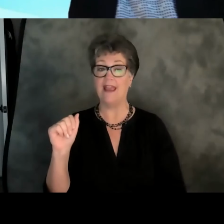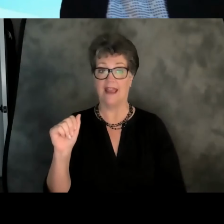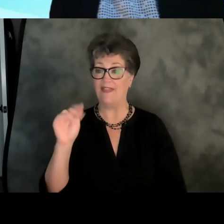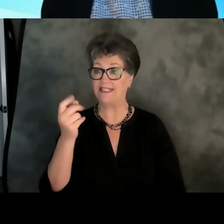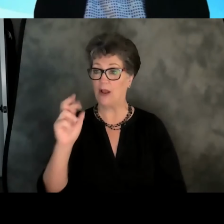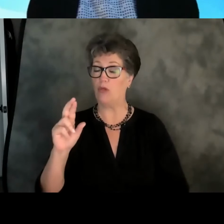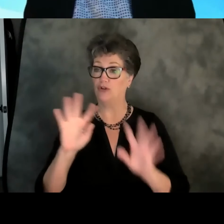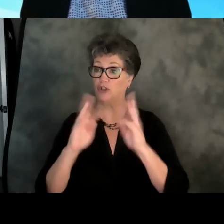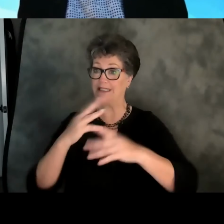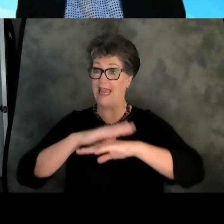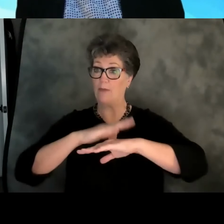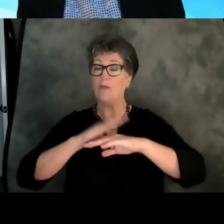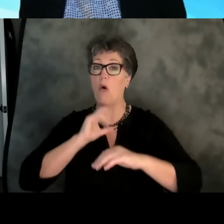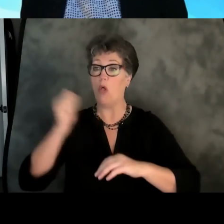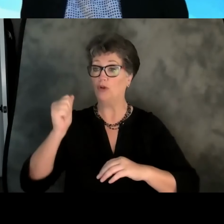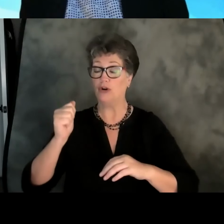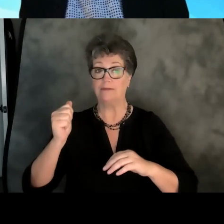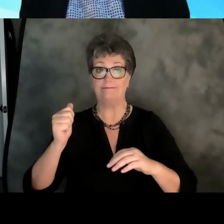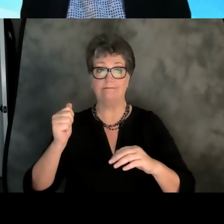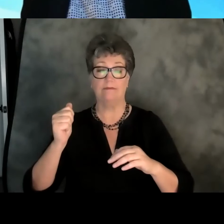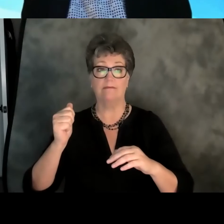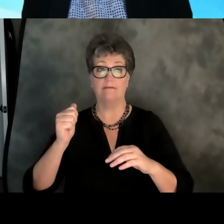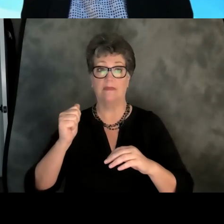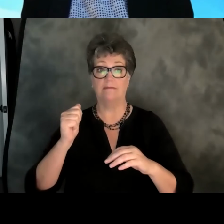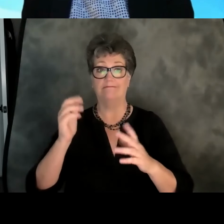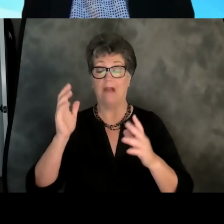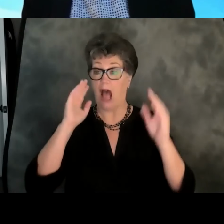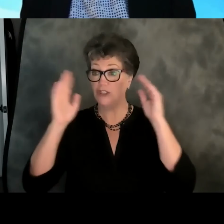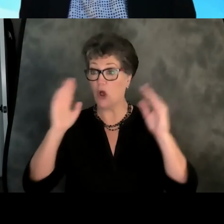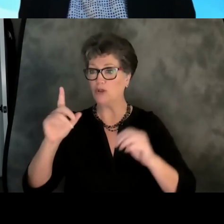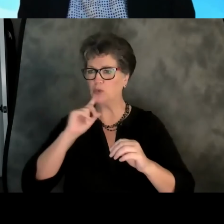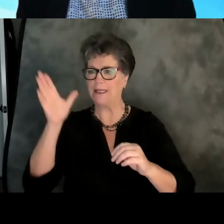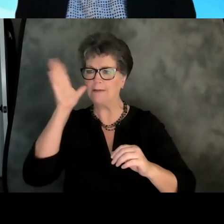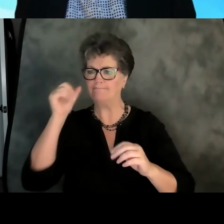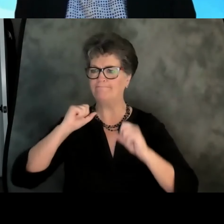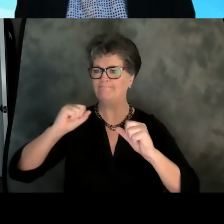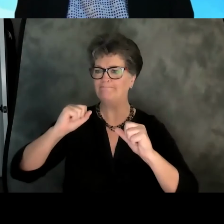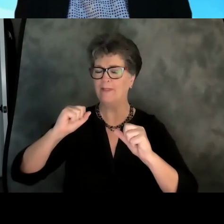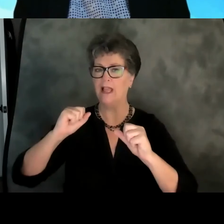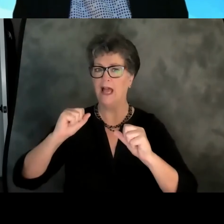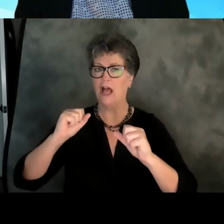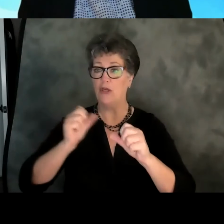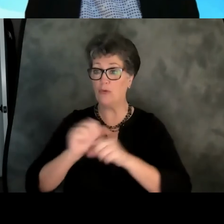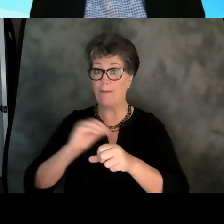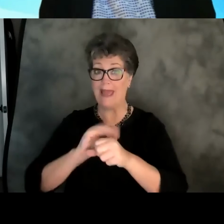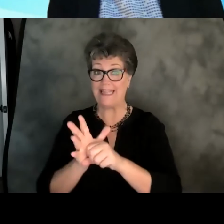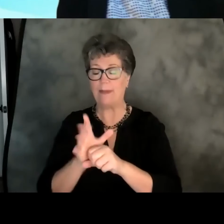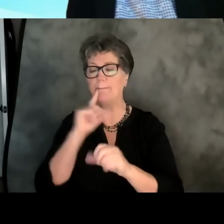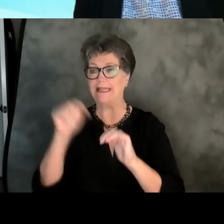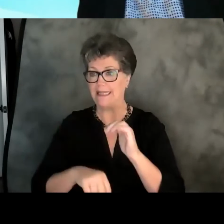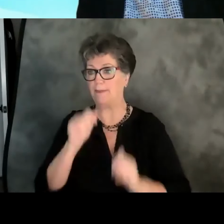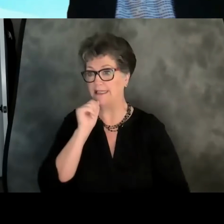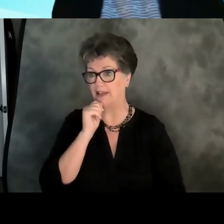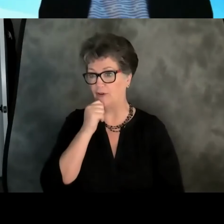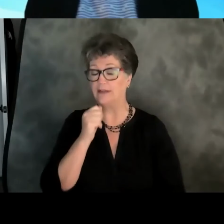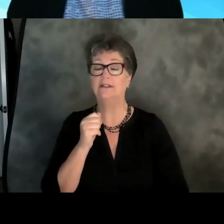about how older adults were resilient through the pandemic, but were also deeply suffering. And we've learned that from COVID,